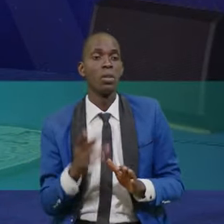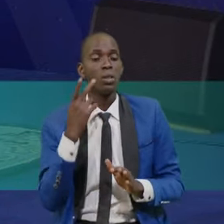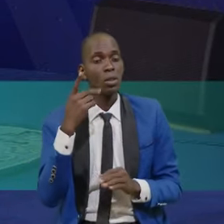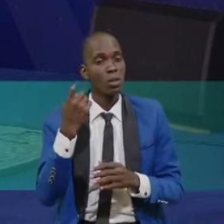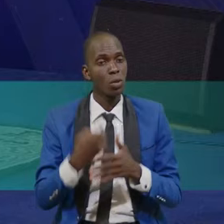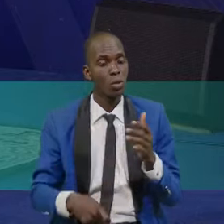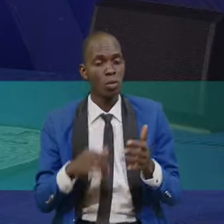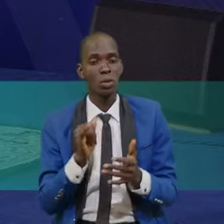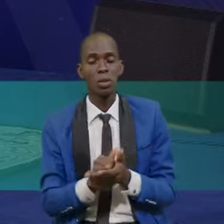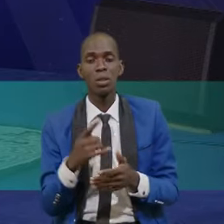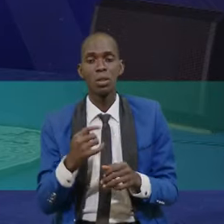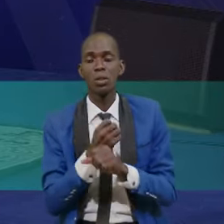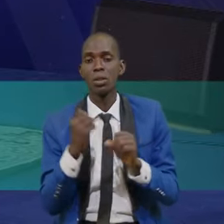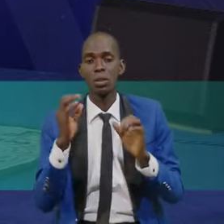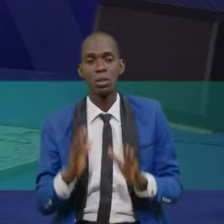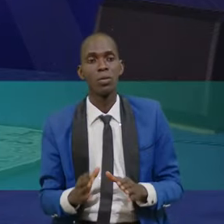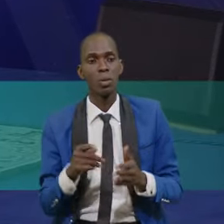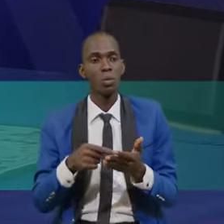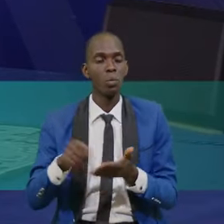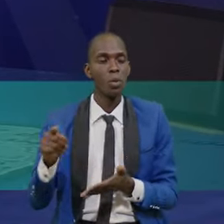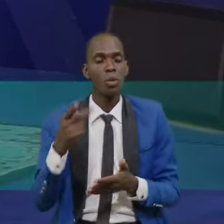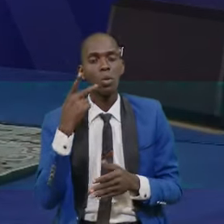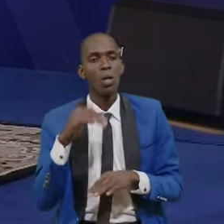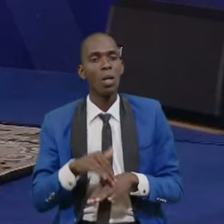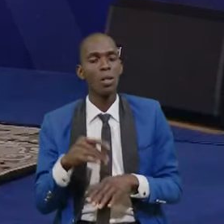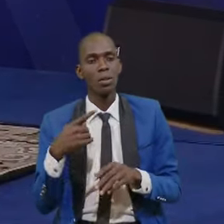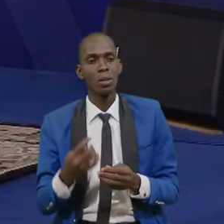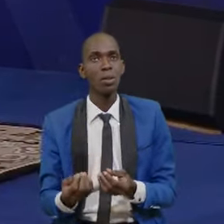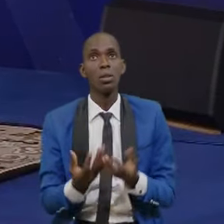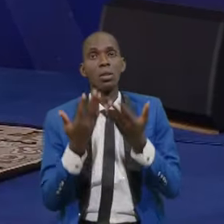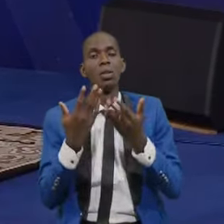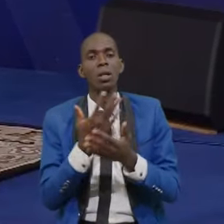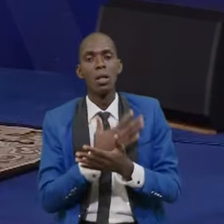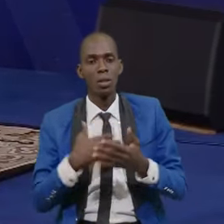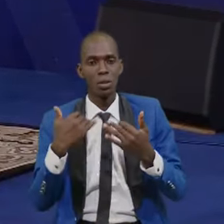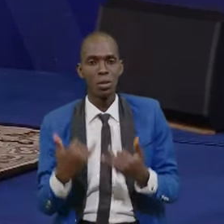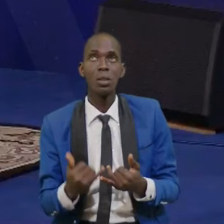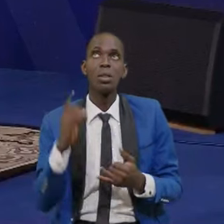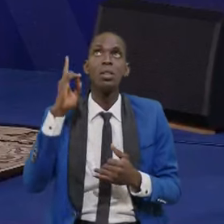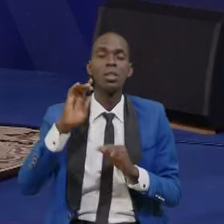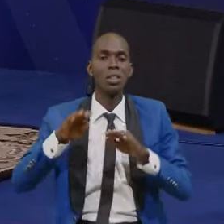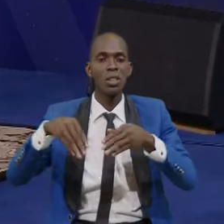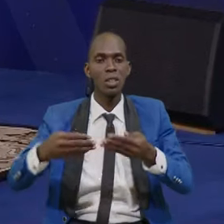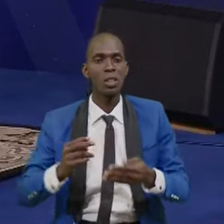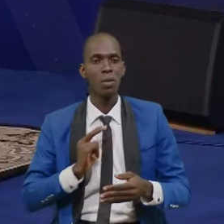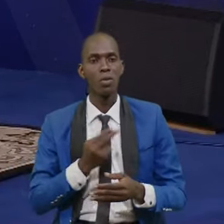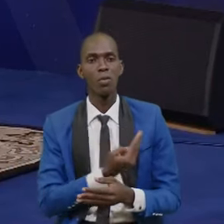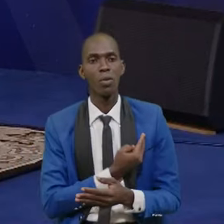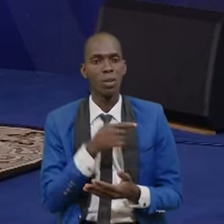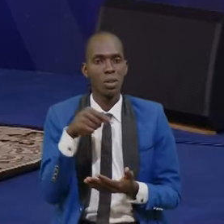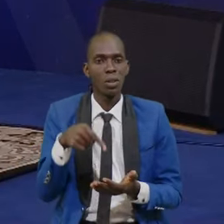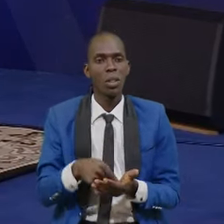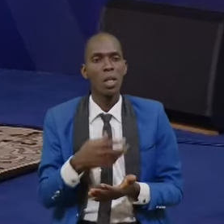at everything he sacrificed. And now he gave us this. And he